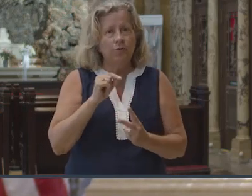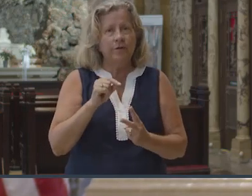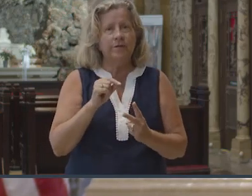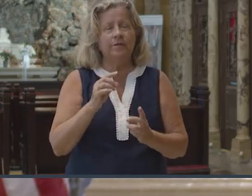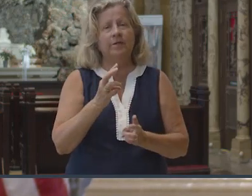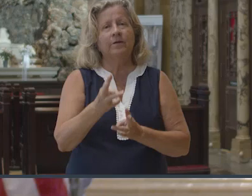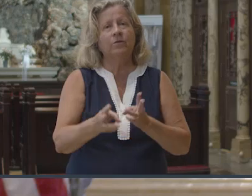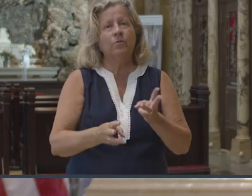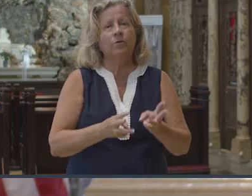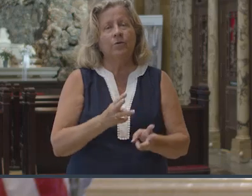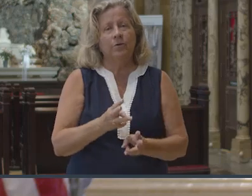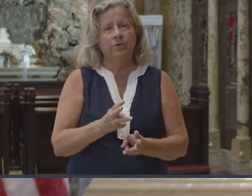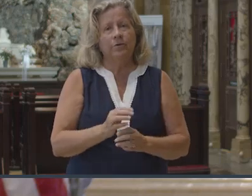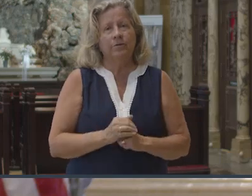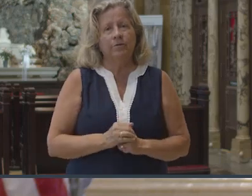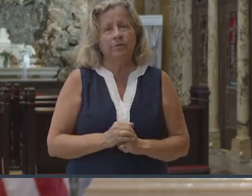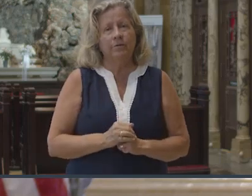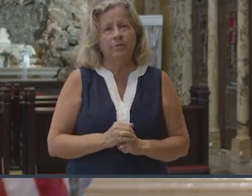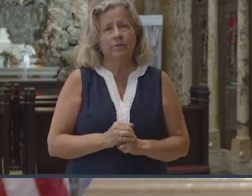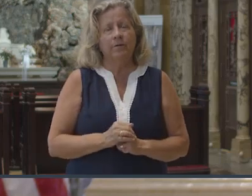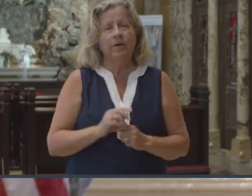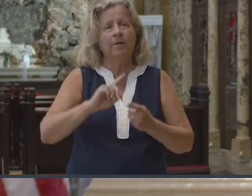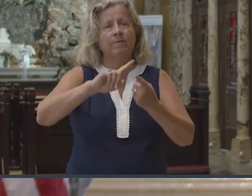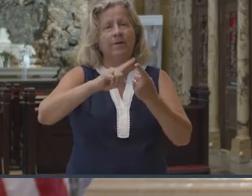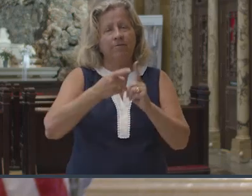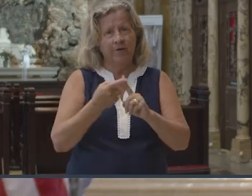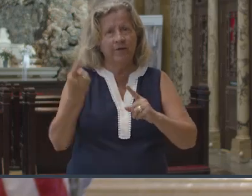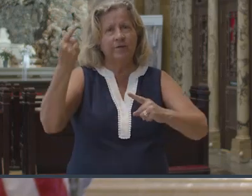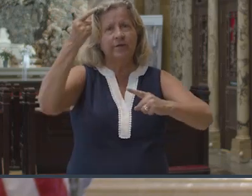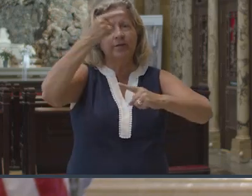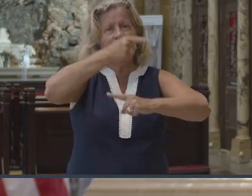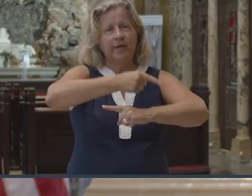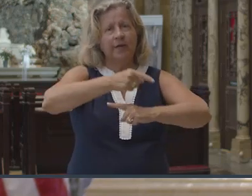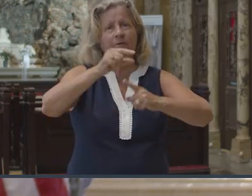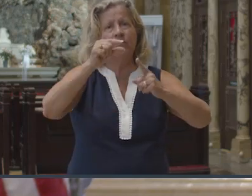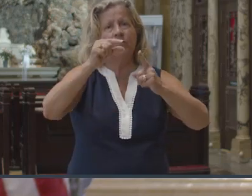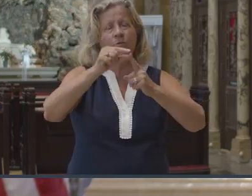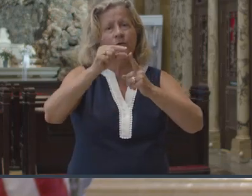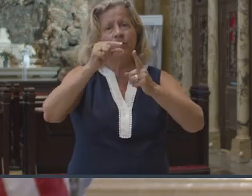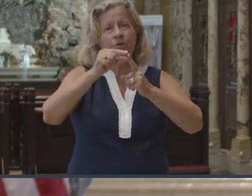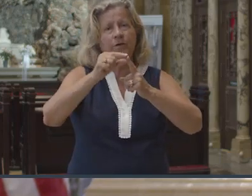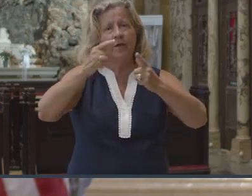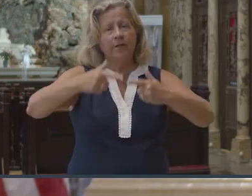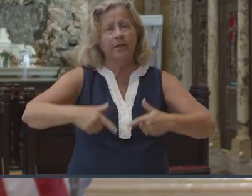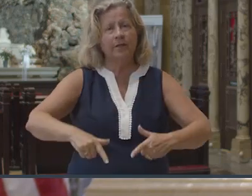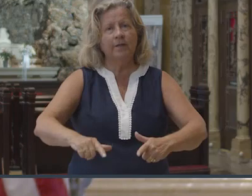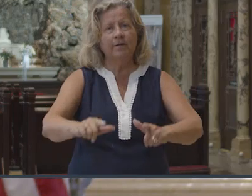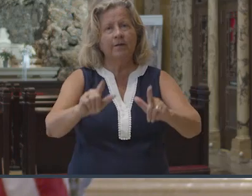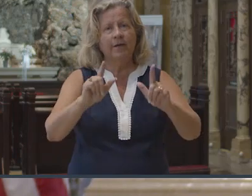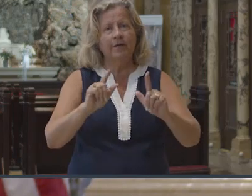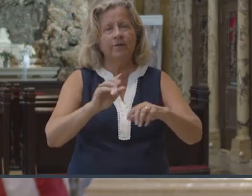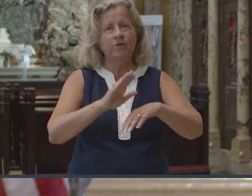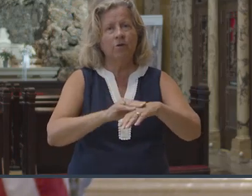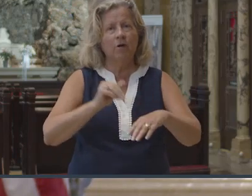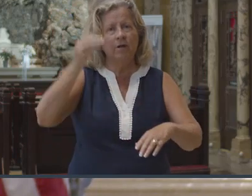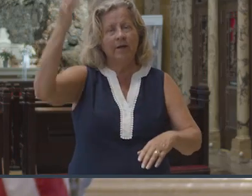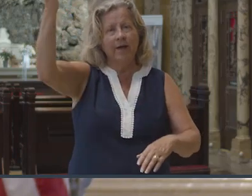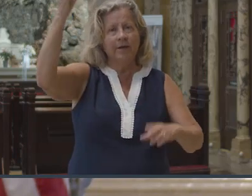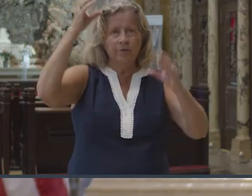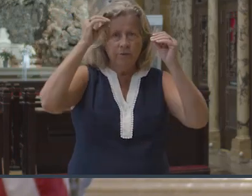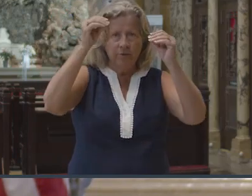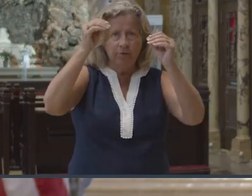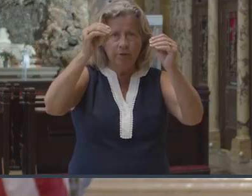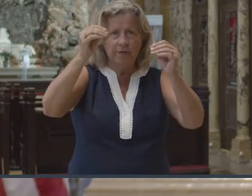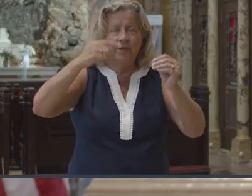serve and to love? My friends, today, in the words of the psalmist, let us allow God to teach us to number